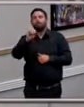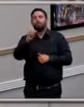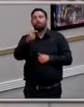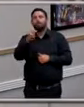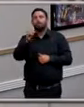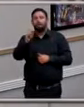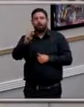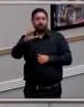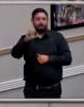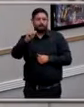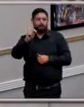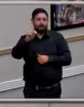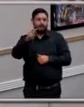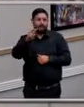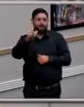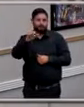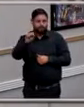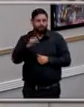on that day from home.